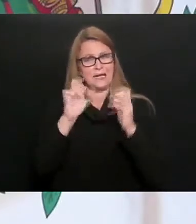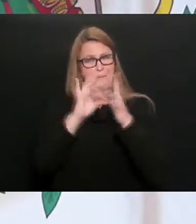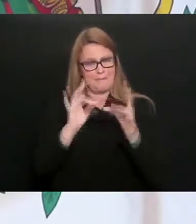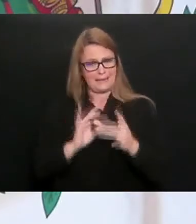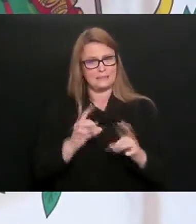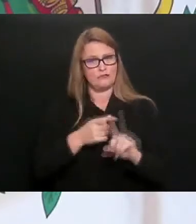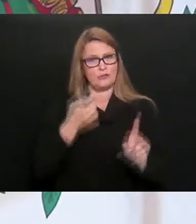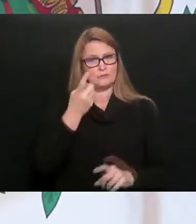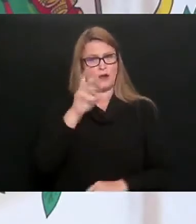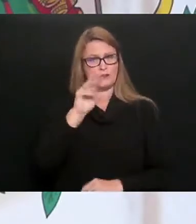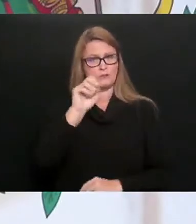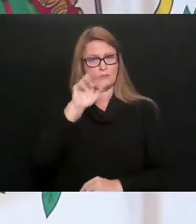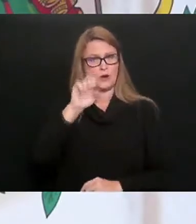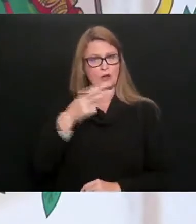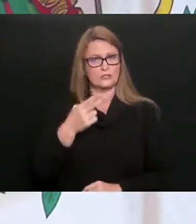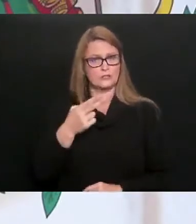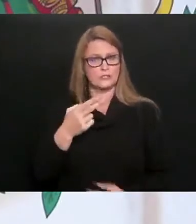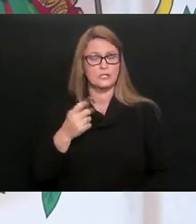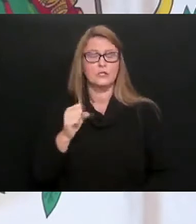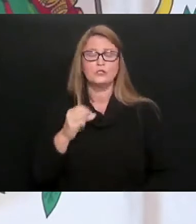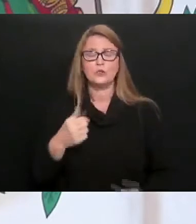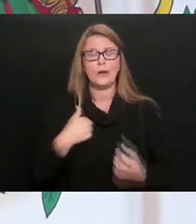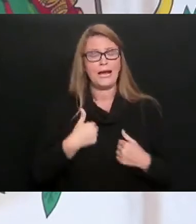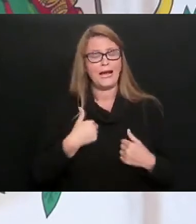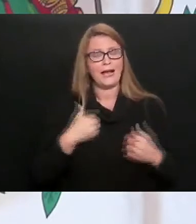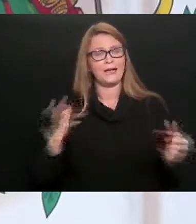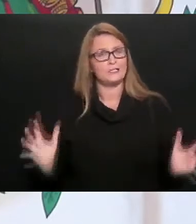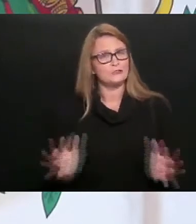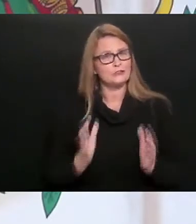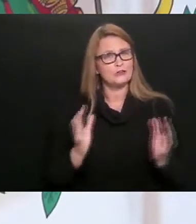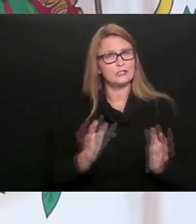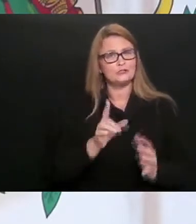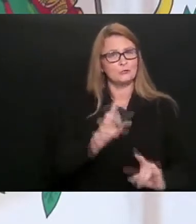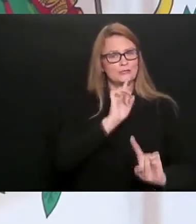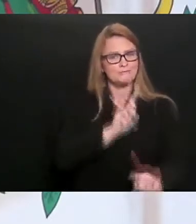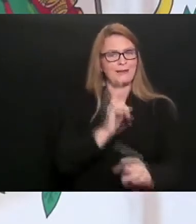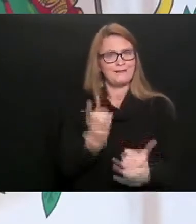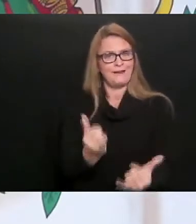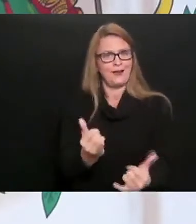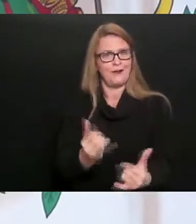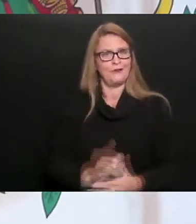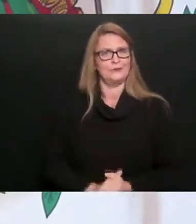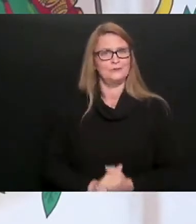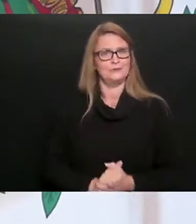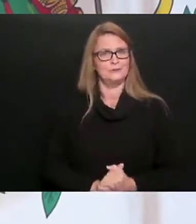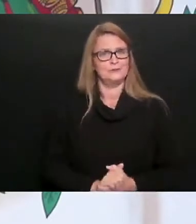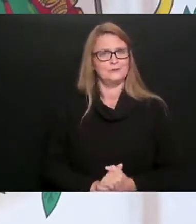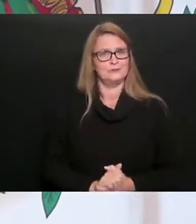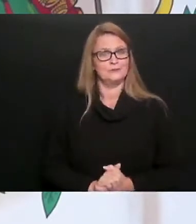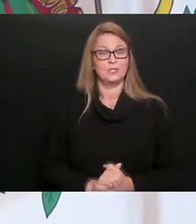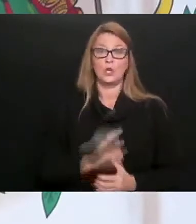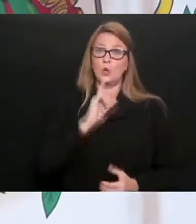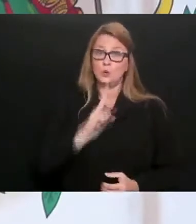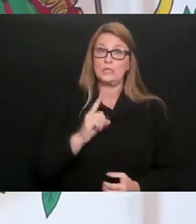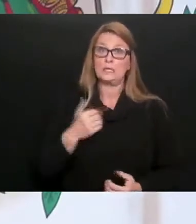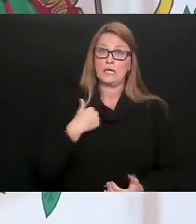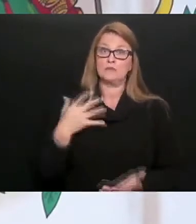so with all in me, I encourage you to move now, and especially move on these